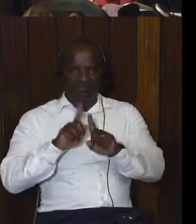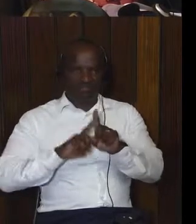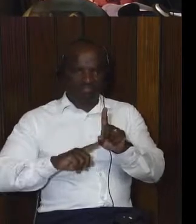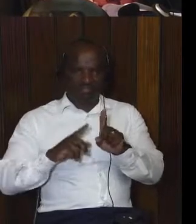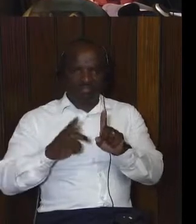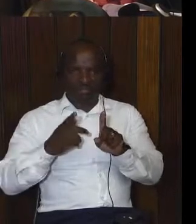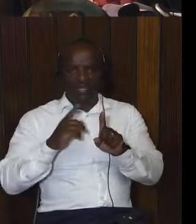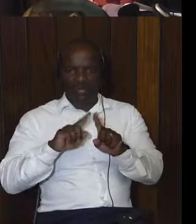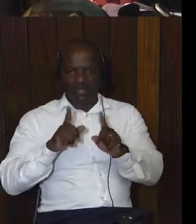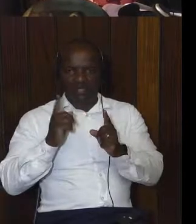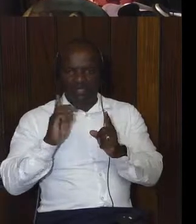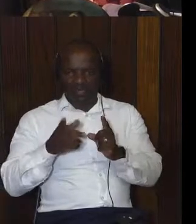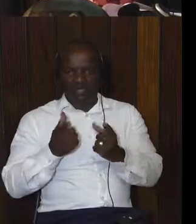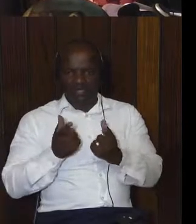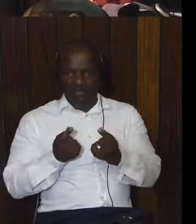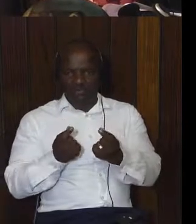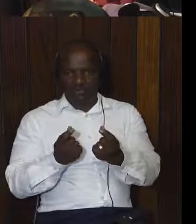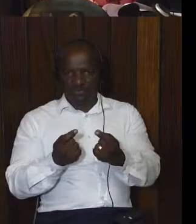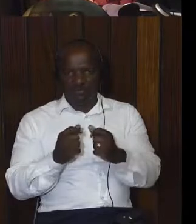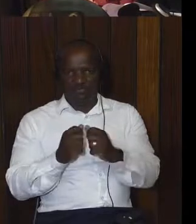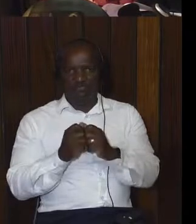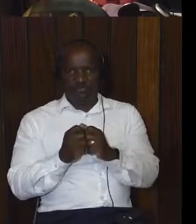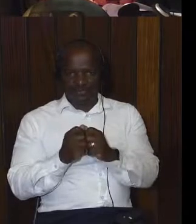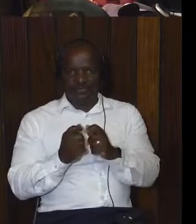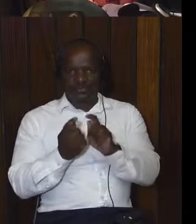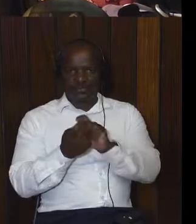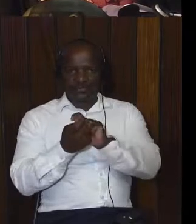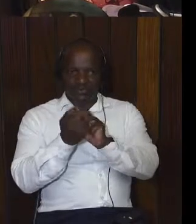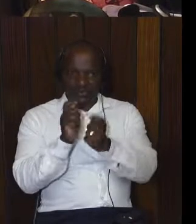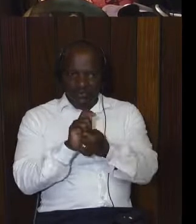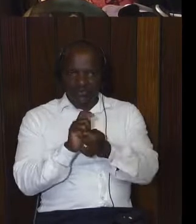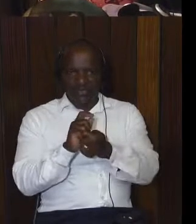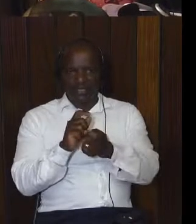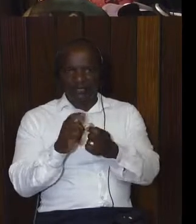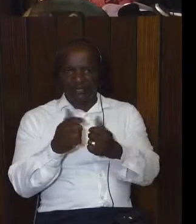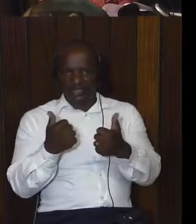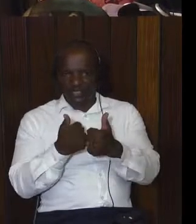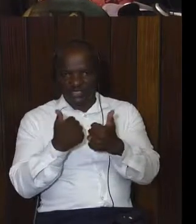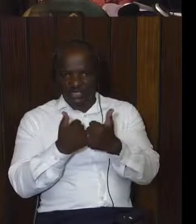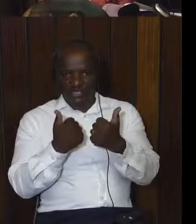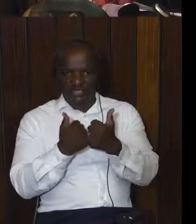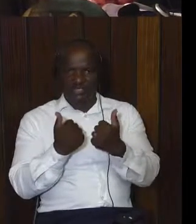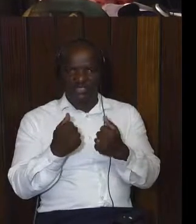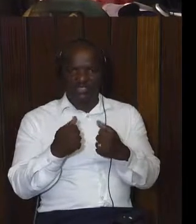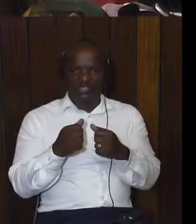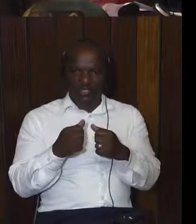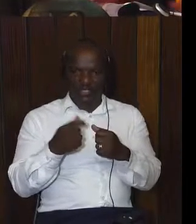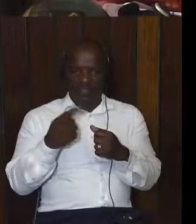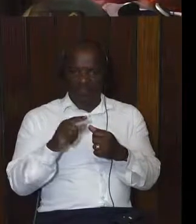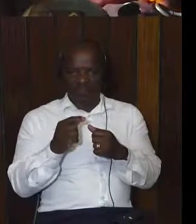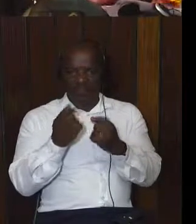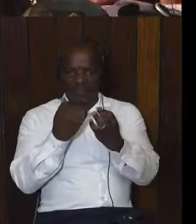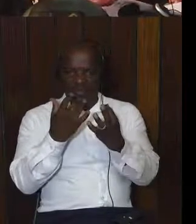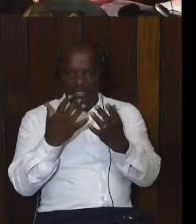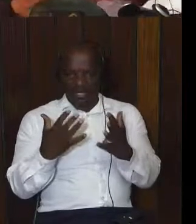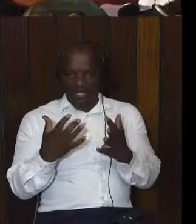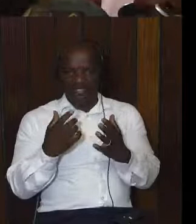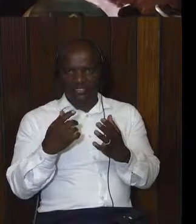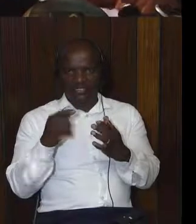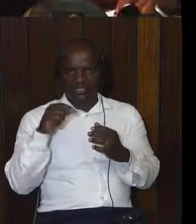reasons for the adjustment in the critical areas for the GFleet budget. Thank you.